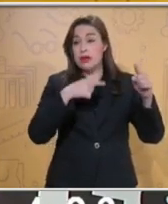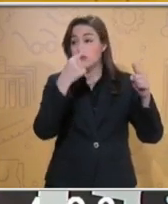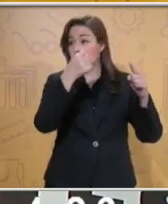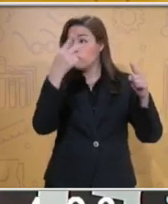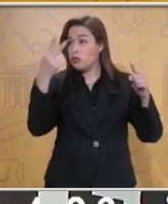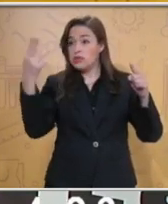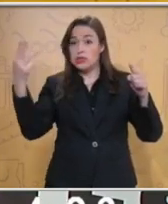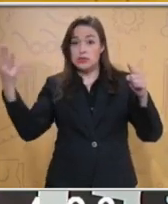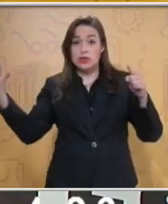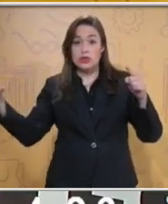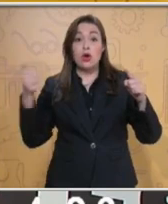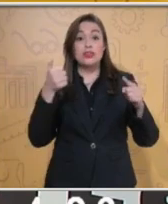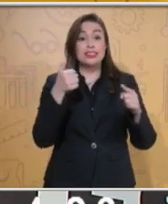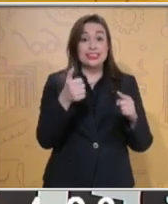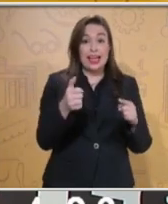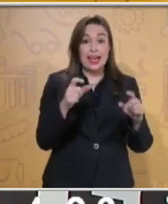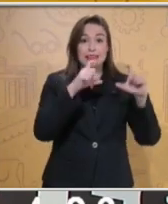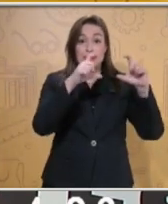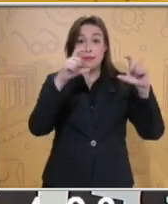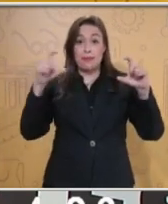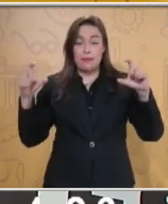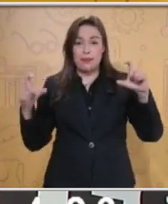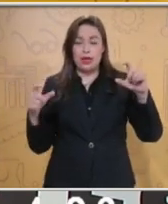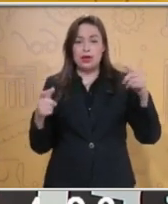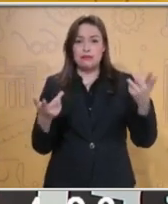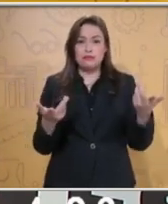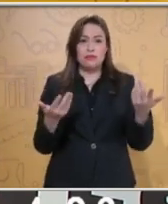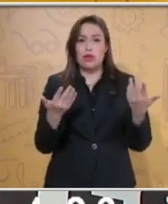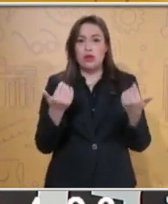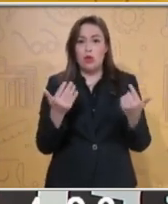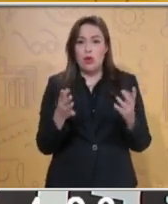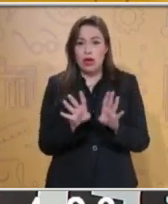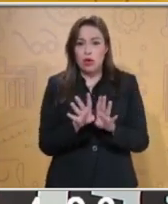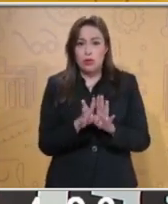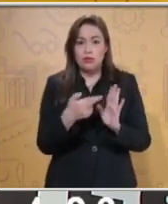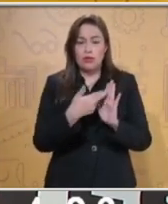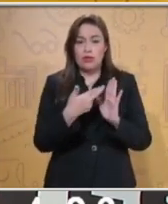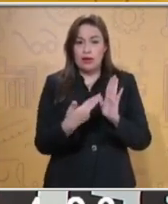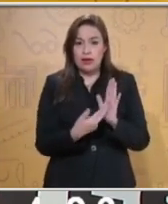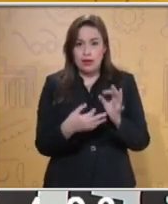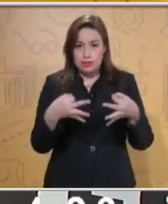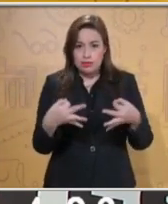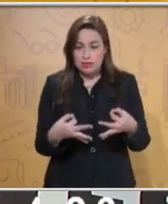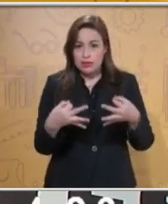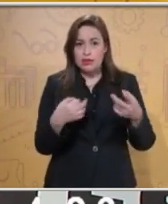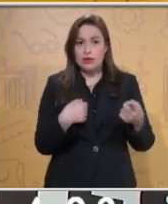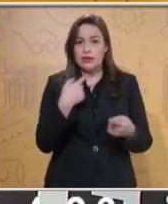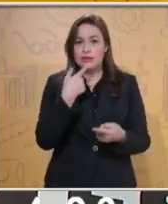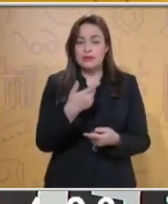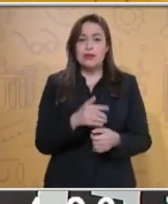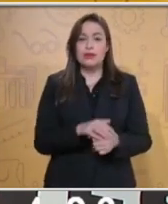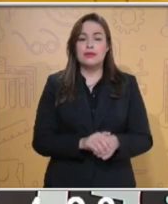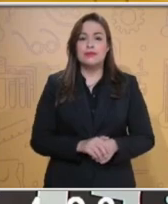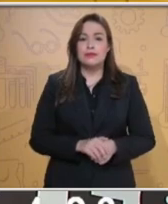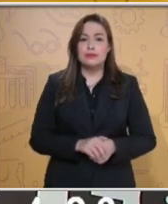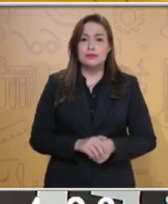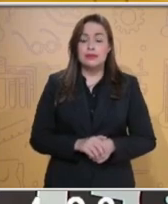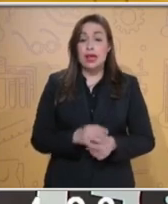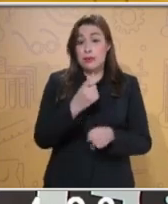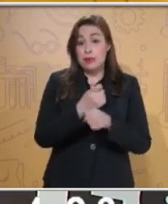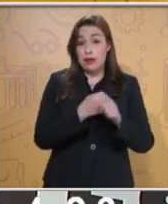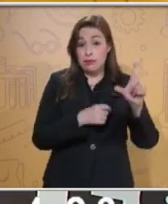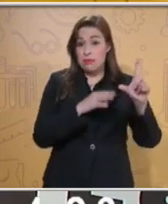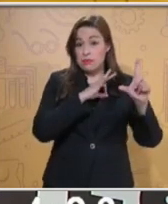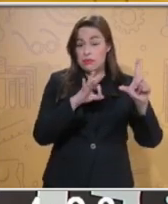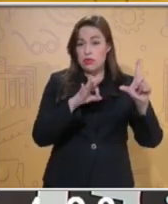1, 2, 3, 4, 5, and 6 panels. As you can see, there is not a rule to the shape and the size of the panels. In the first model,